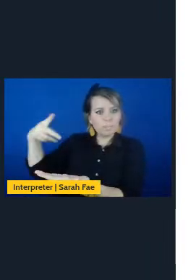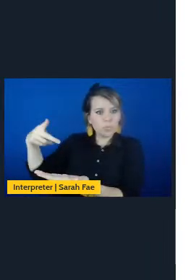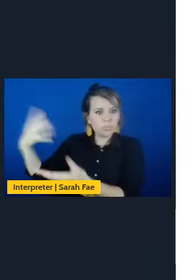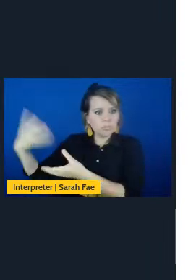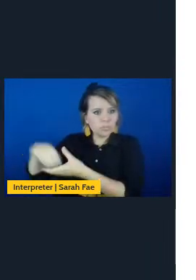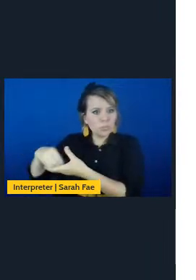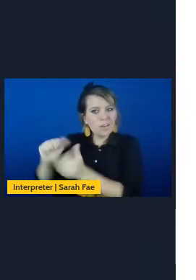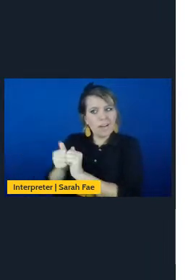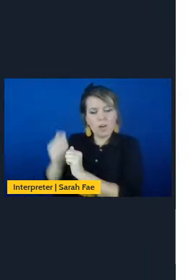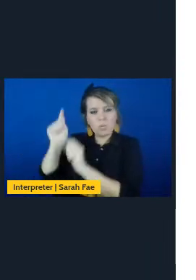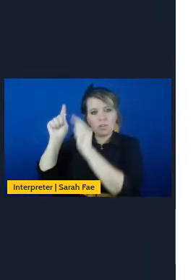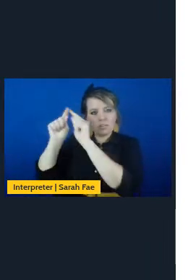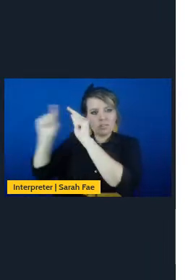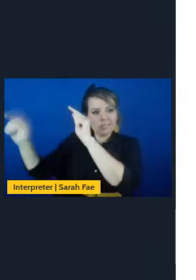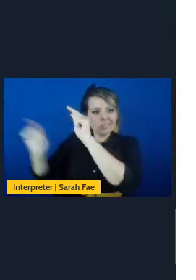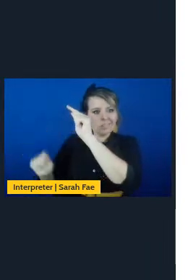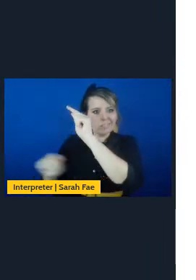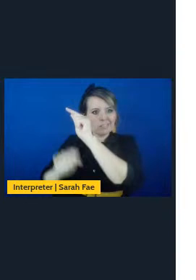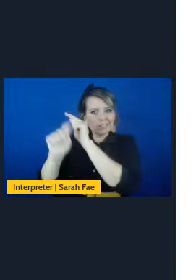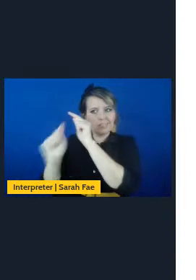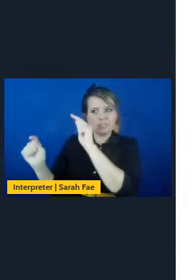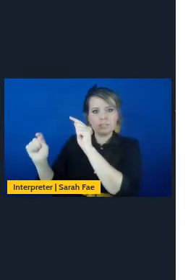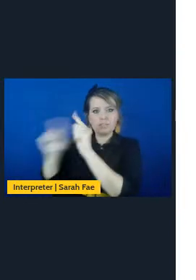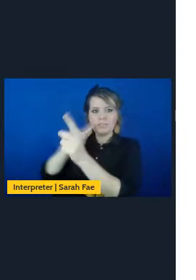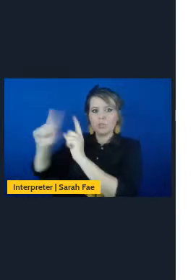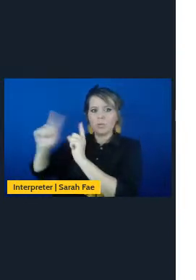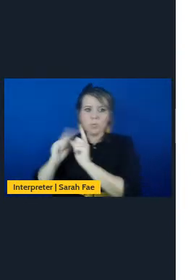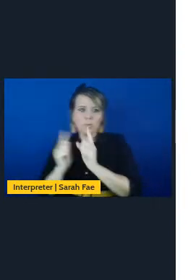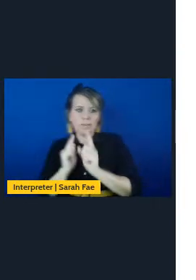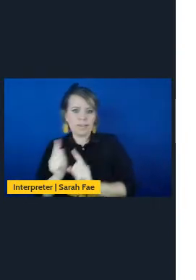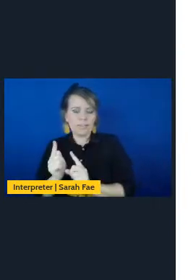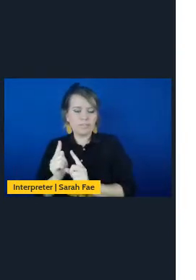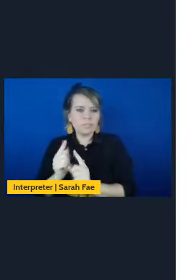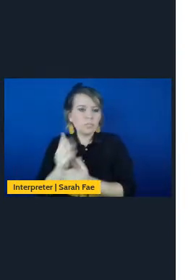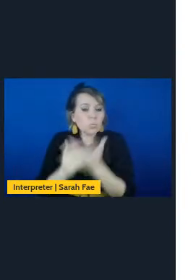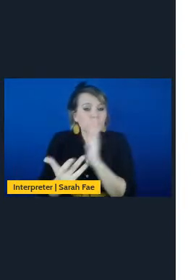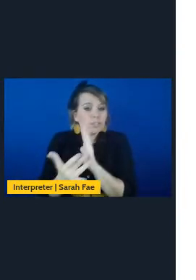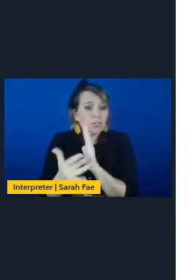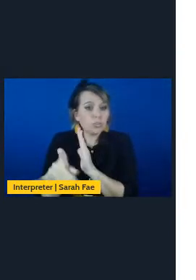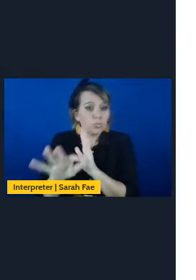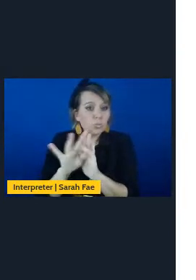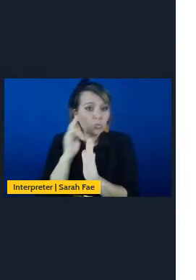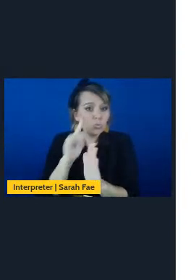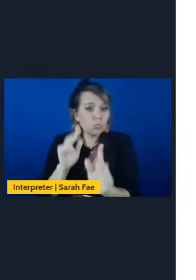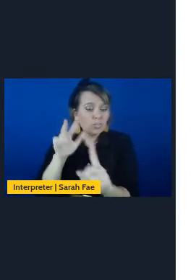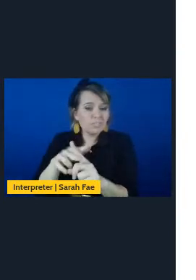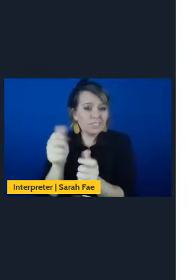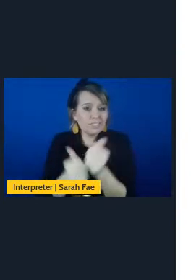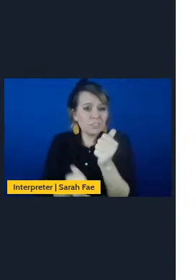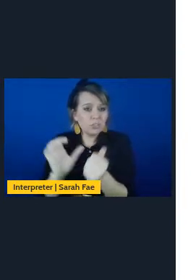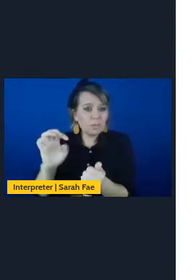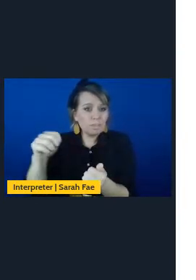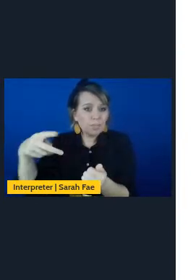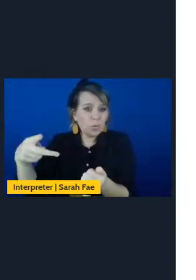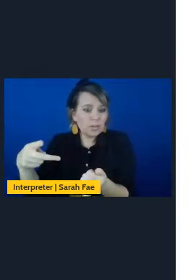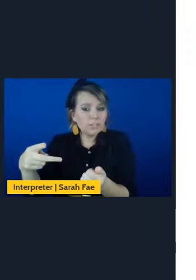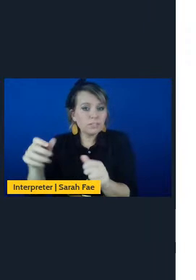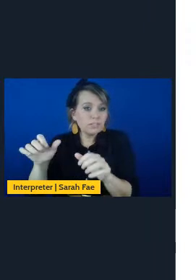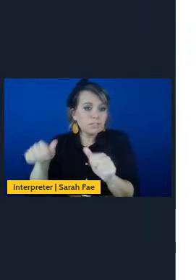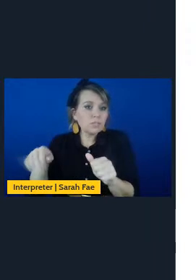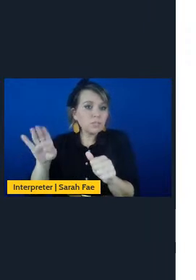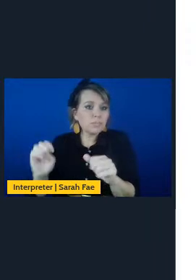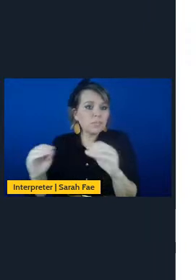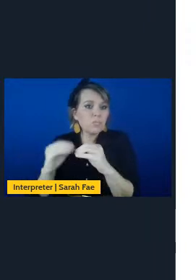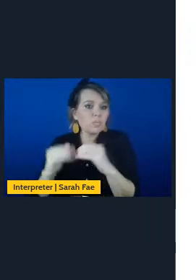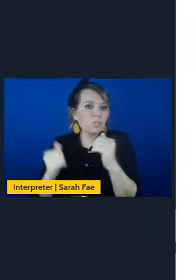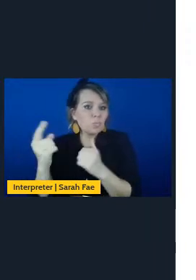they communicate, what is the technology that you choose to implement each of those components, and it can be more than one